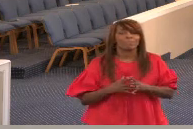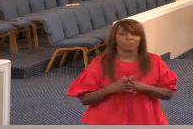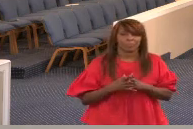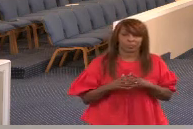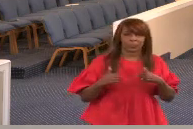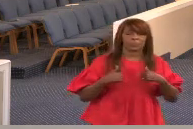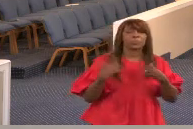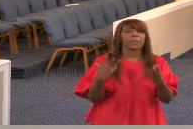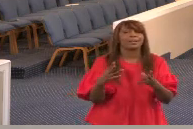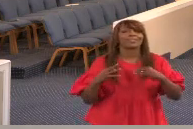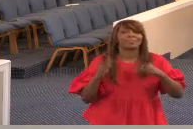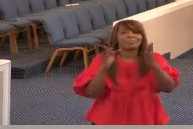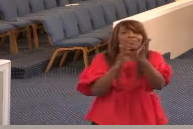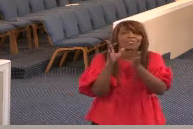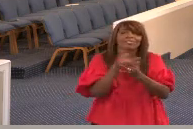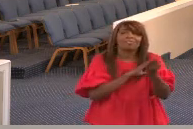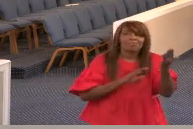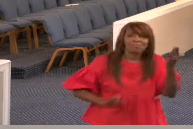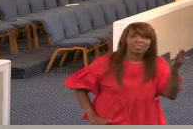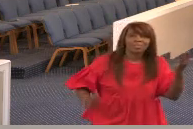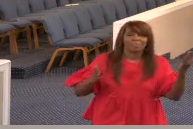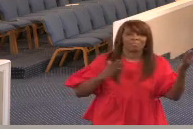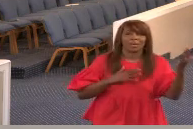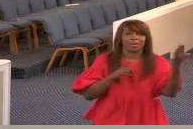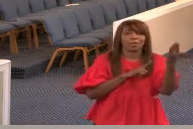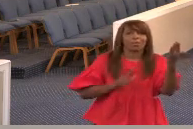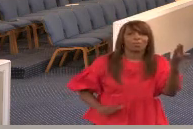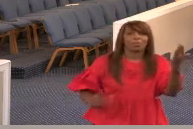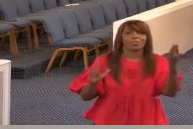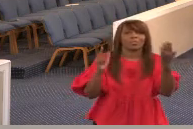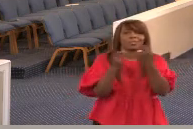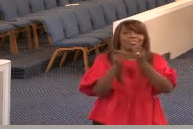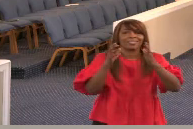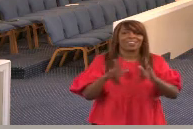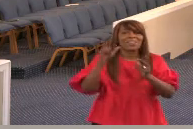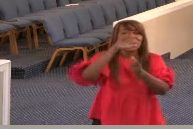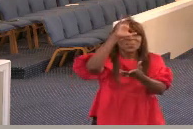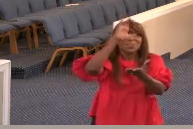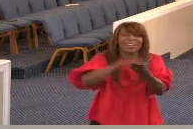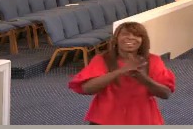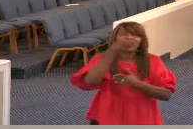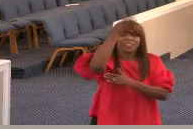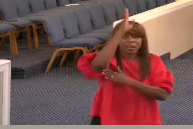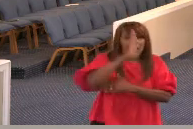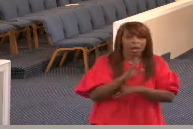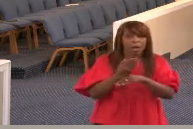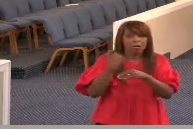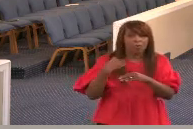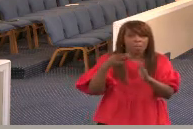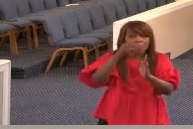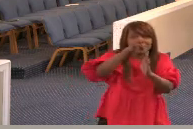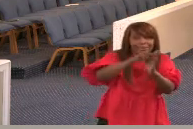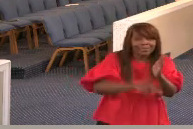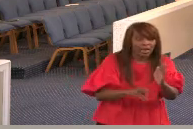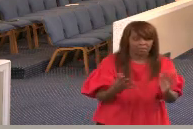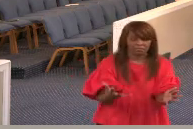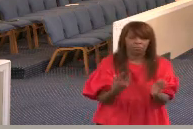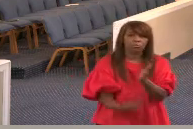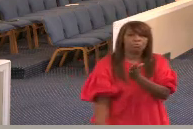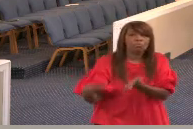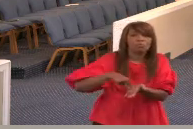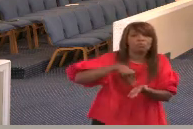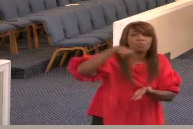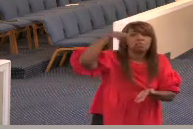I accept Jesus Christ as my Lord and Savior. I believe that God has raised him from the dead. I confess my